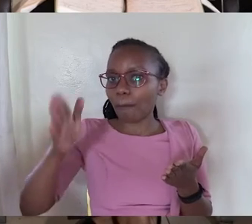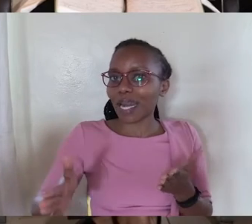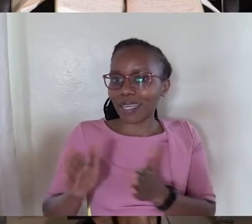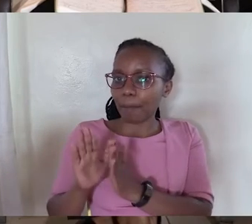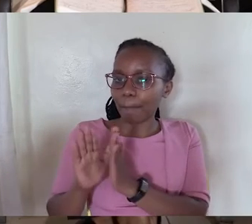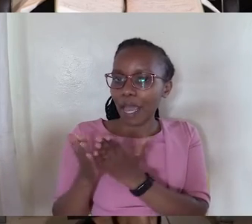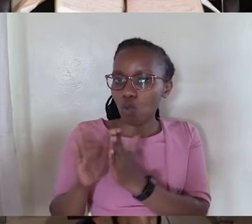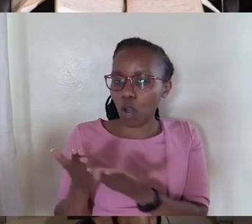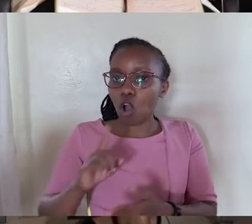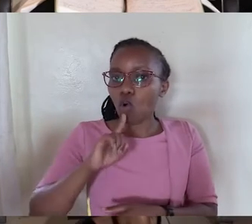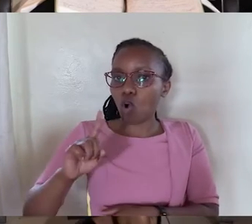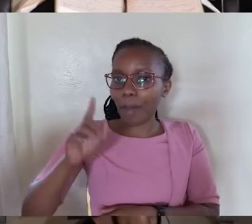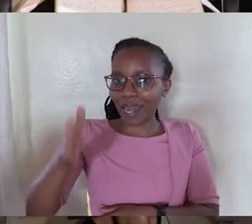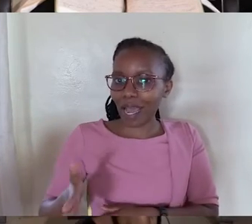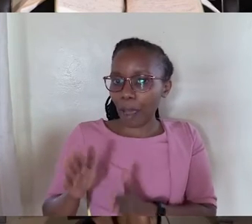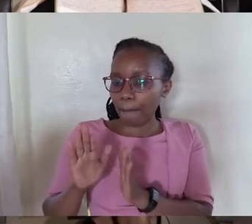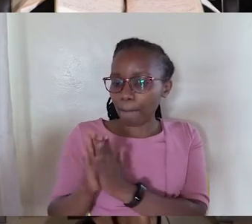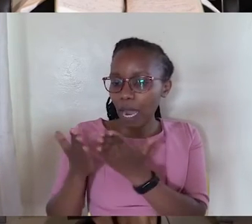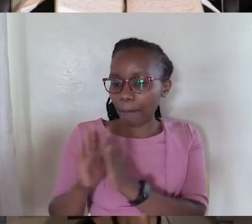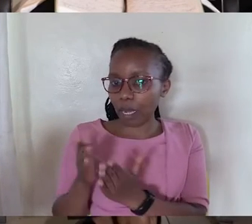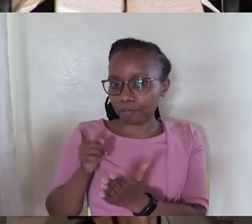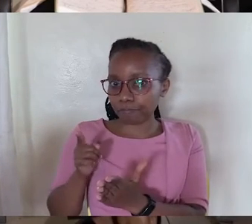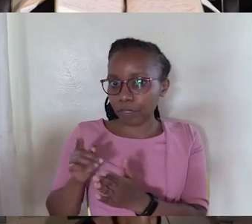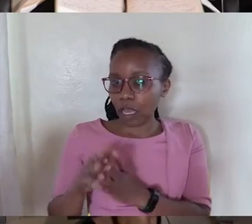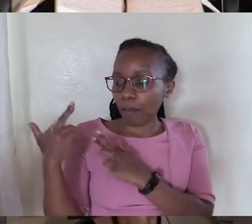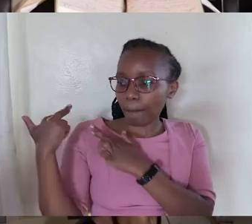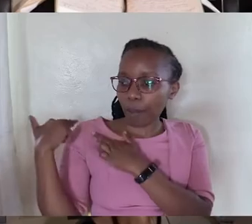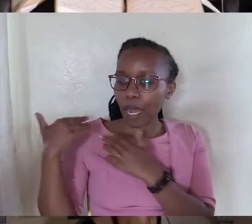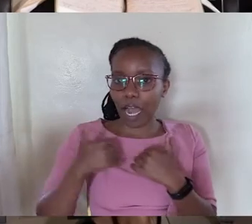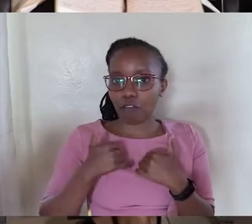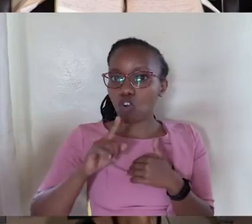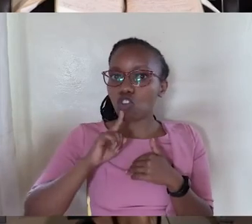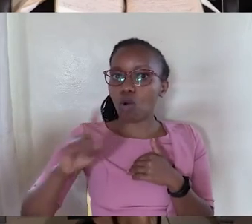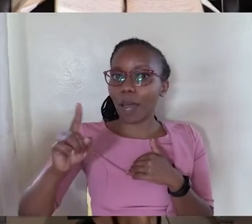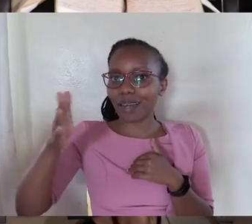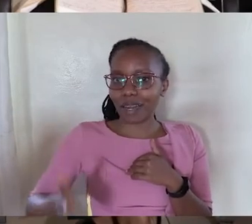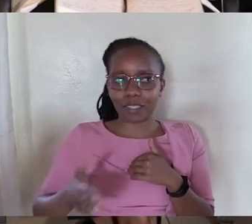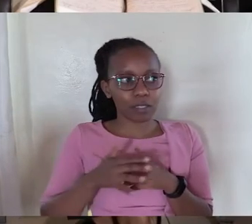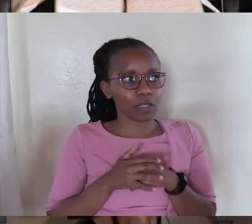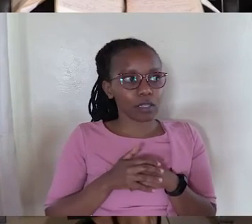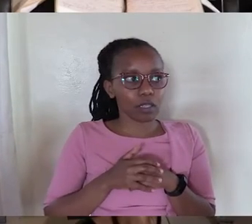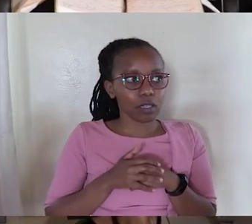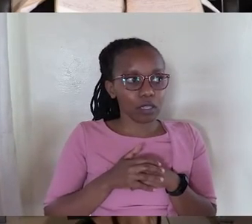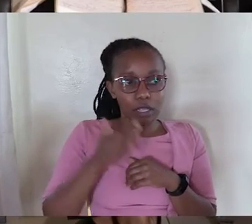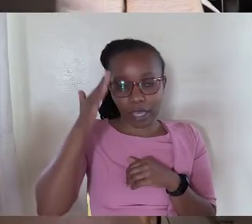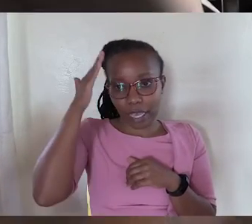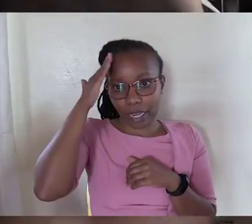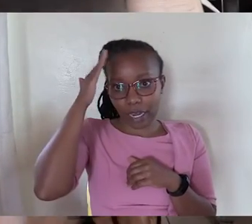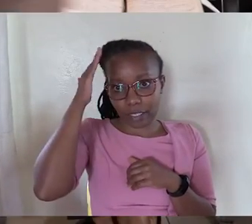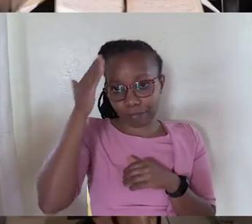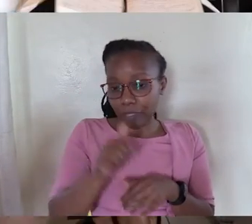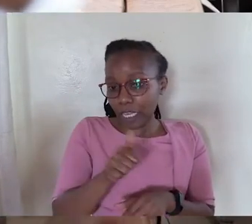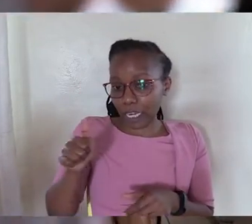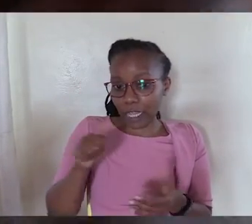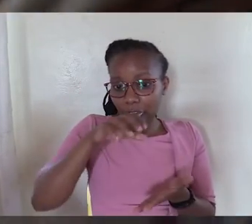the Commander's Manual intends to do is to put a responsibility on the commanders, because we realized in the other cases